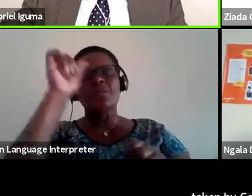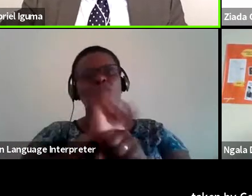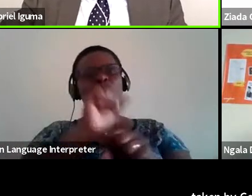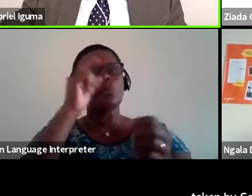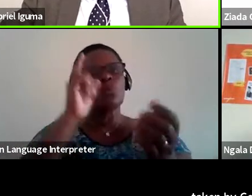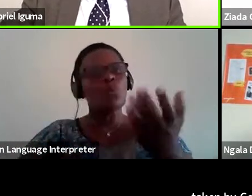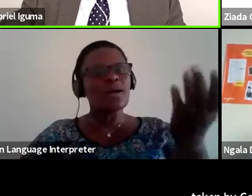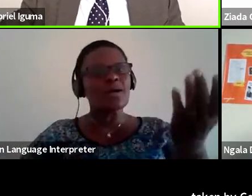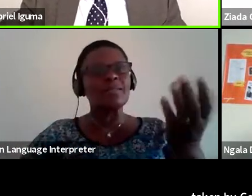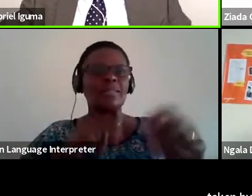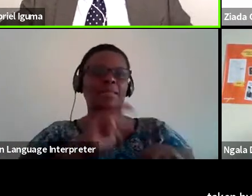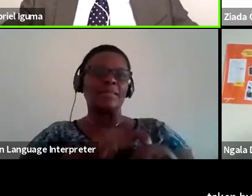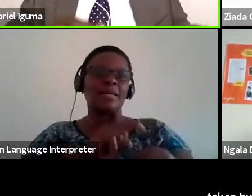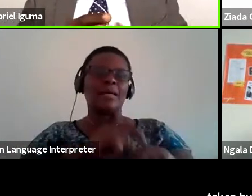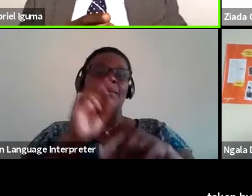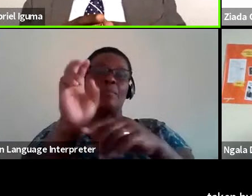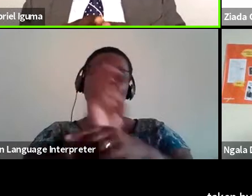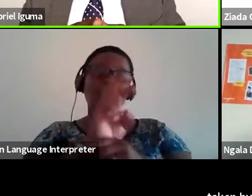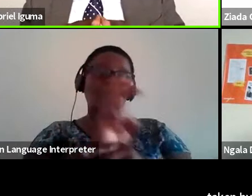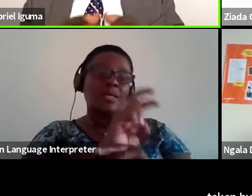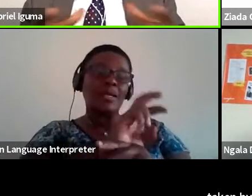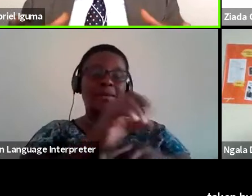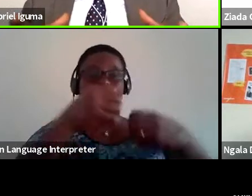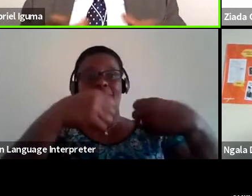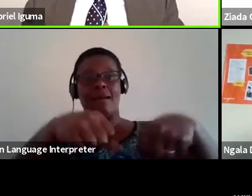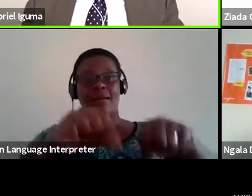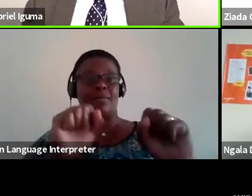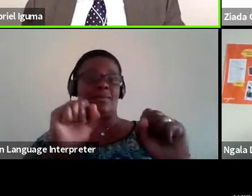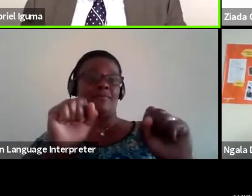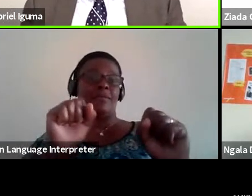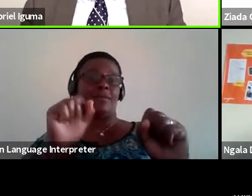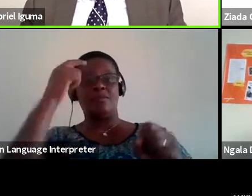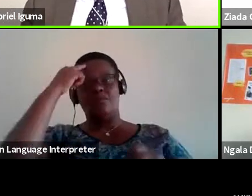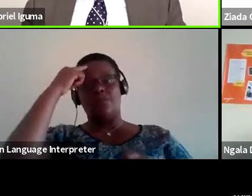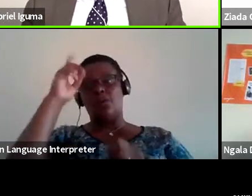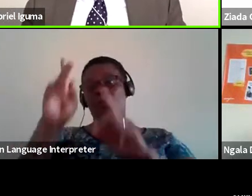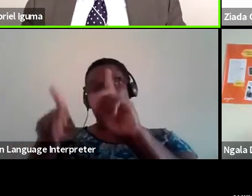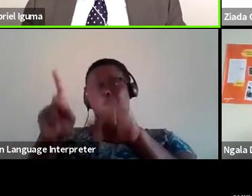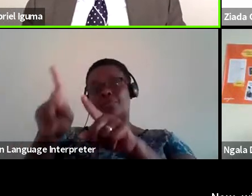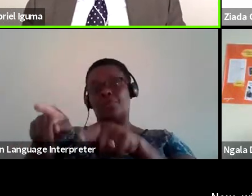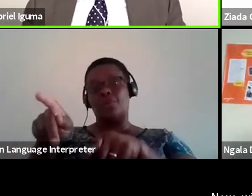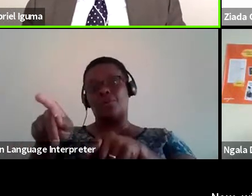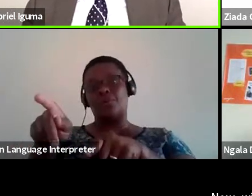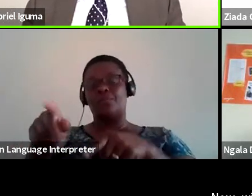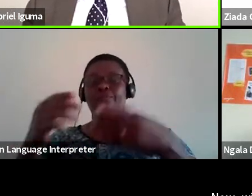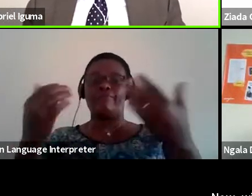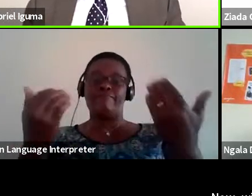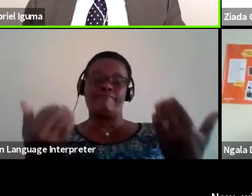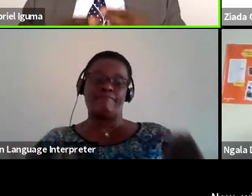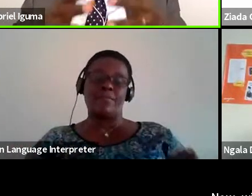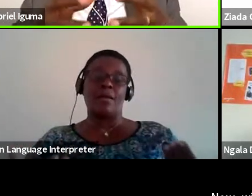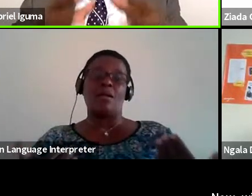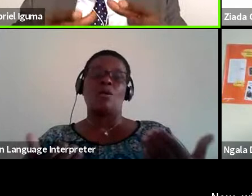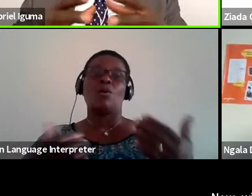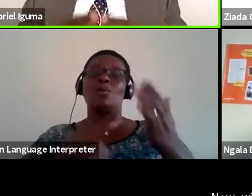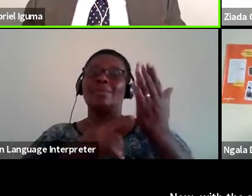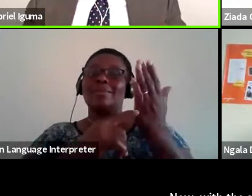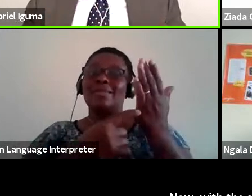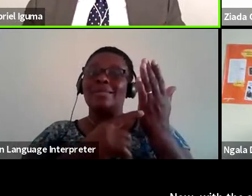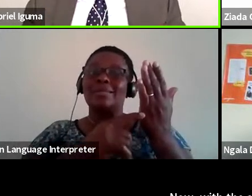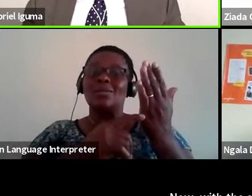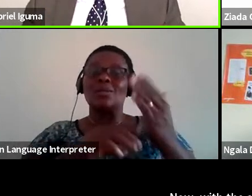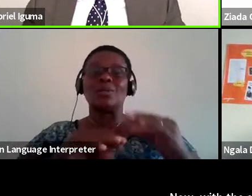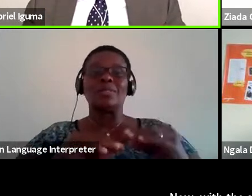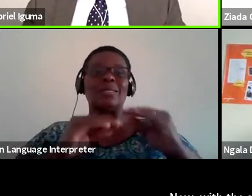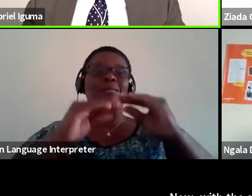activity of the population. Now, with the advancements in technology, the ways of